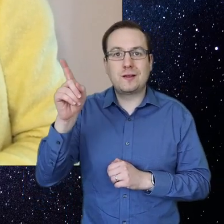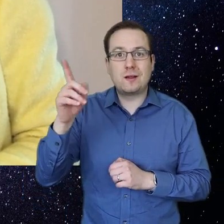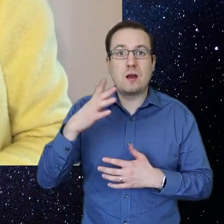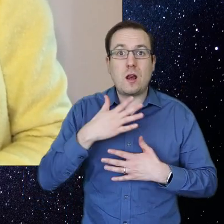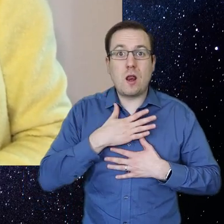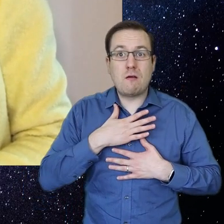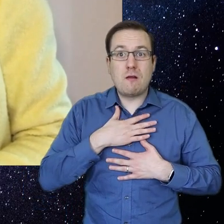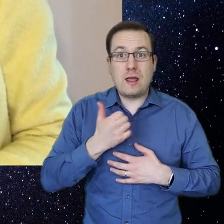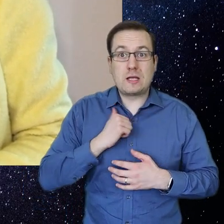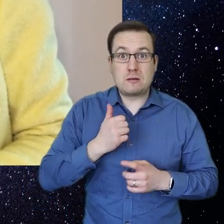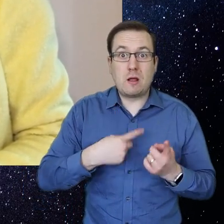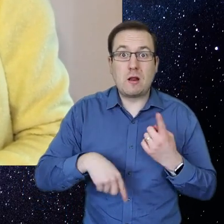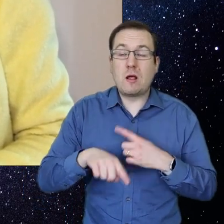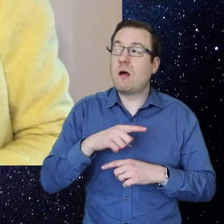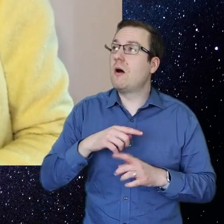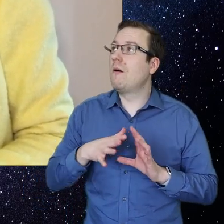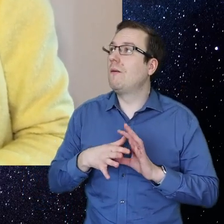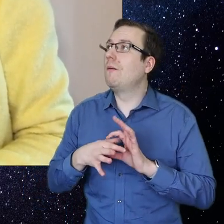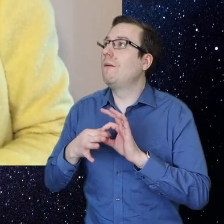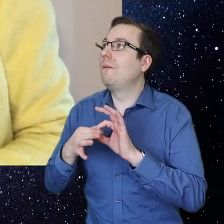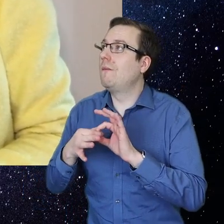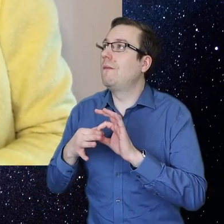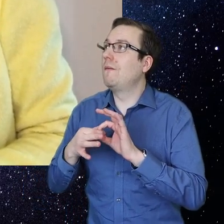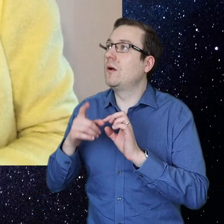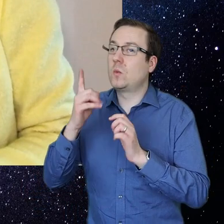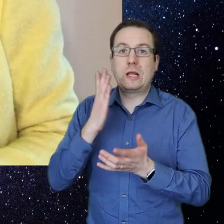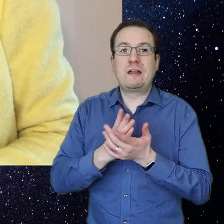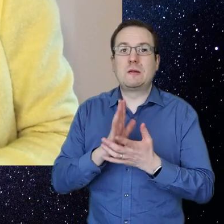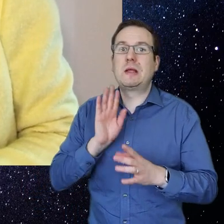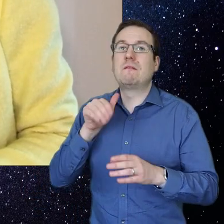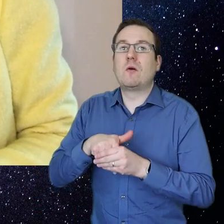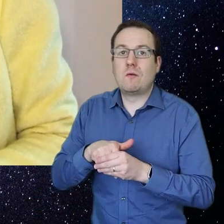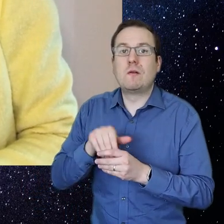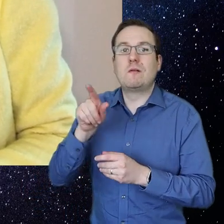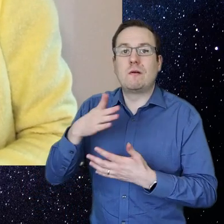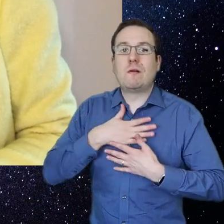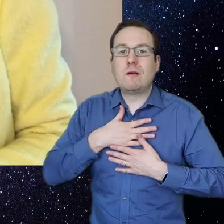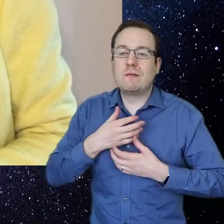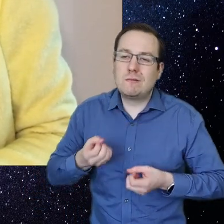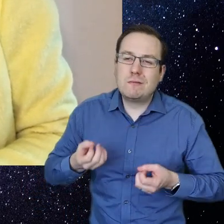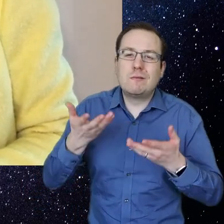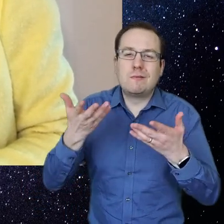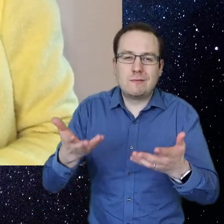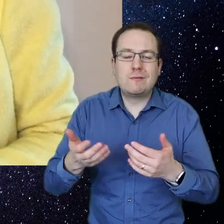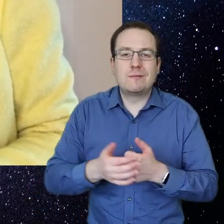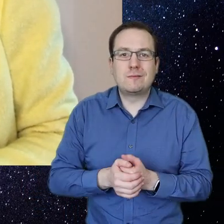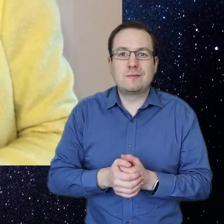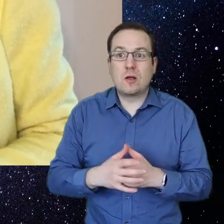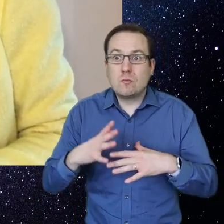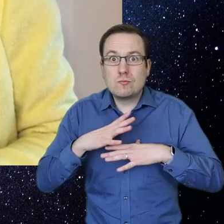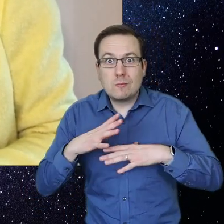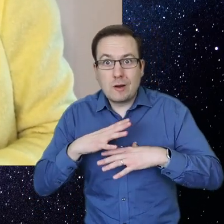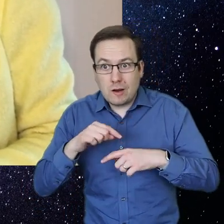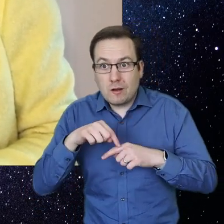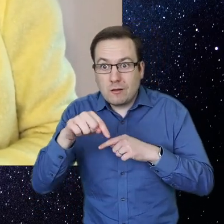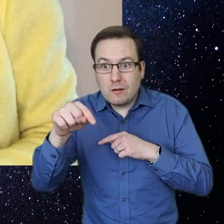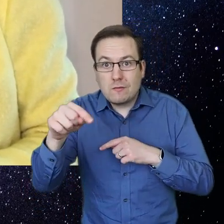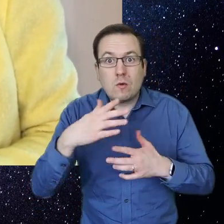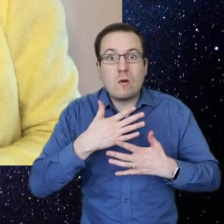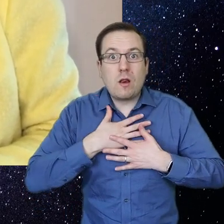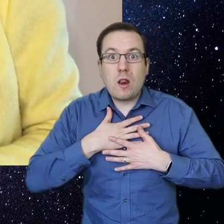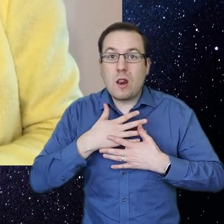our expectation and demands our participation. Prepare the way for